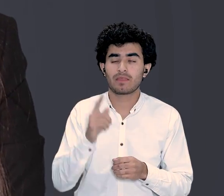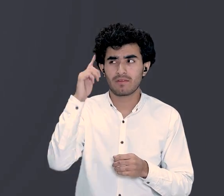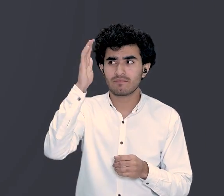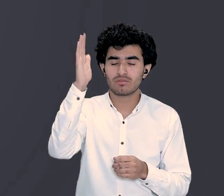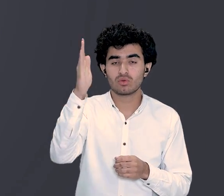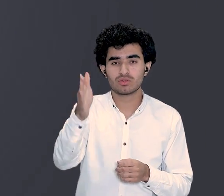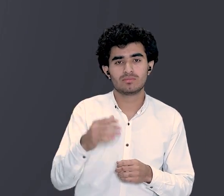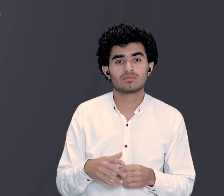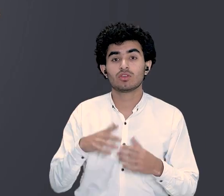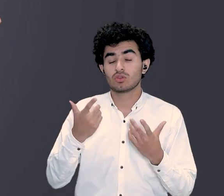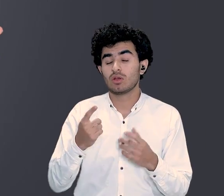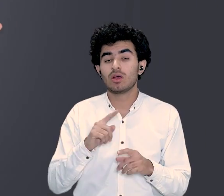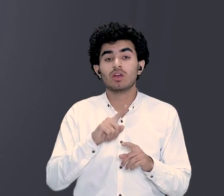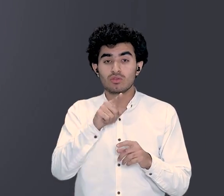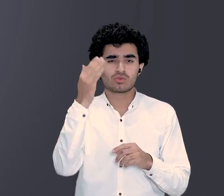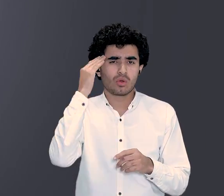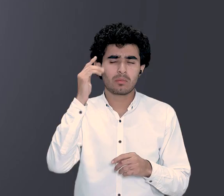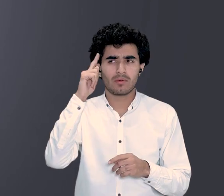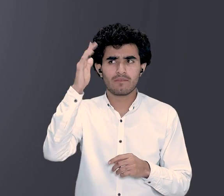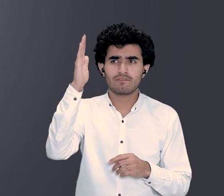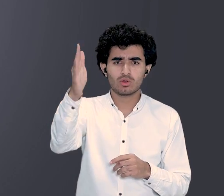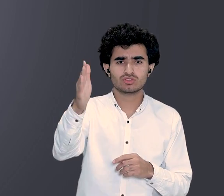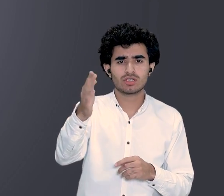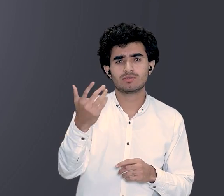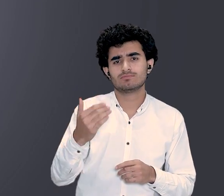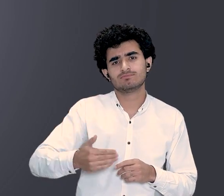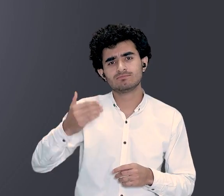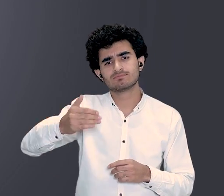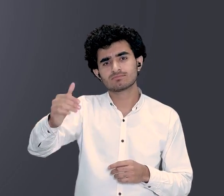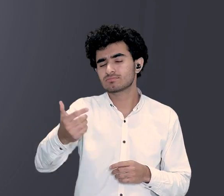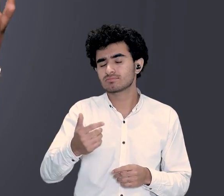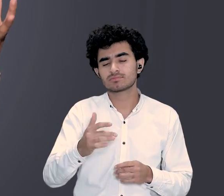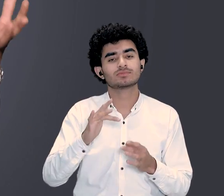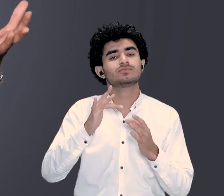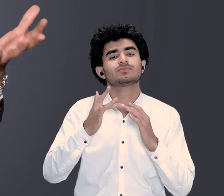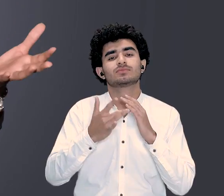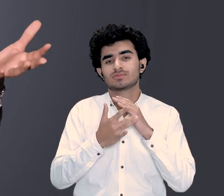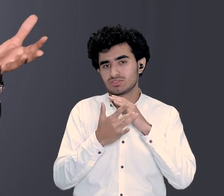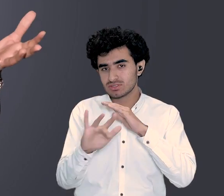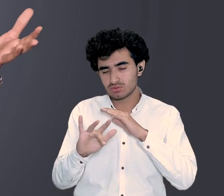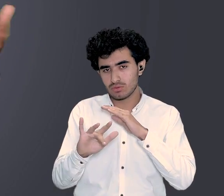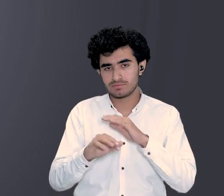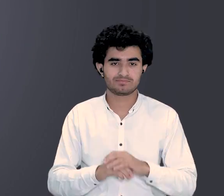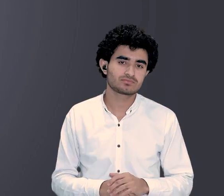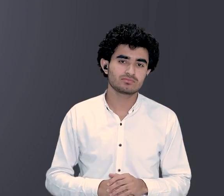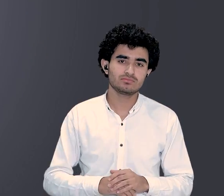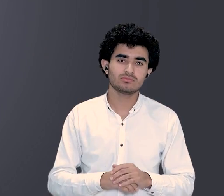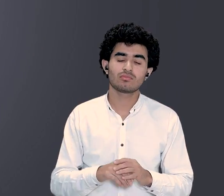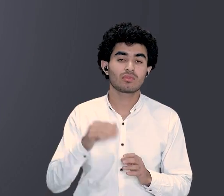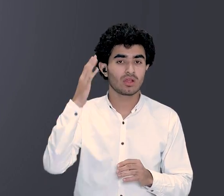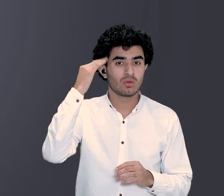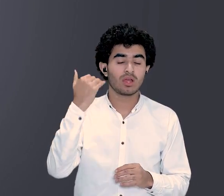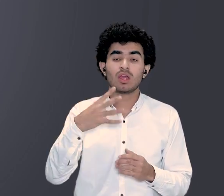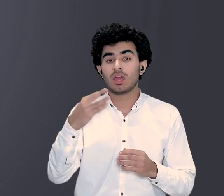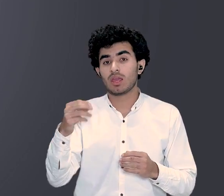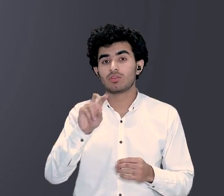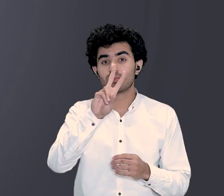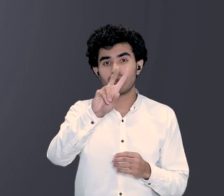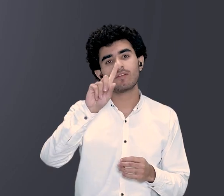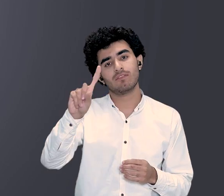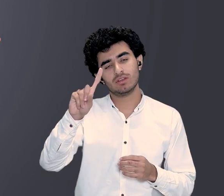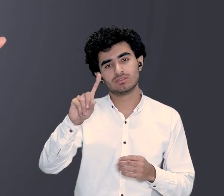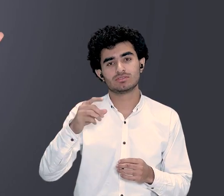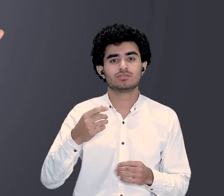future? The future is digital. That's the one thing we know. And there's some 21st century skills that are extremely